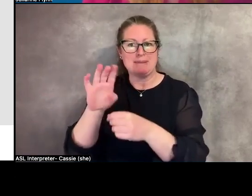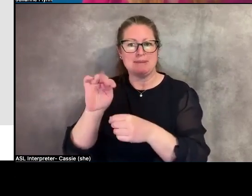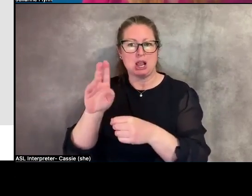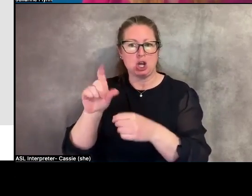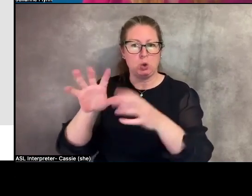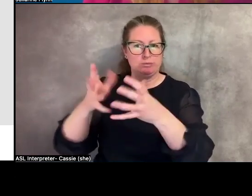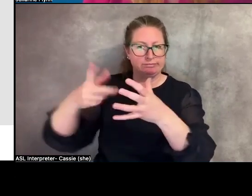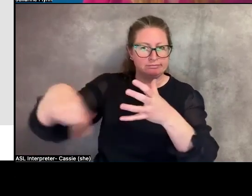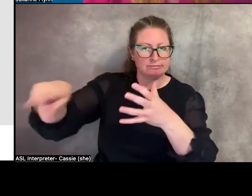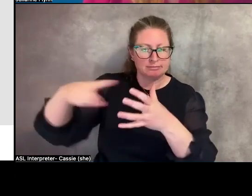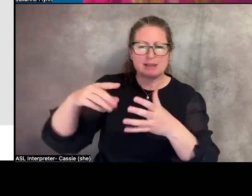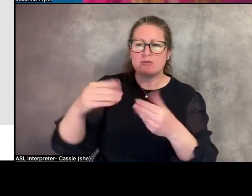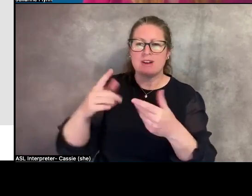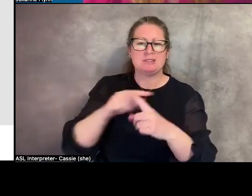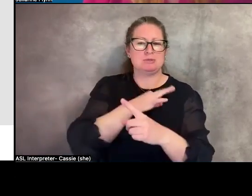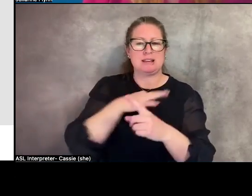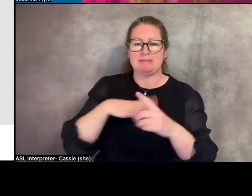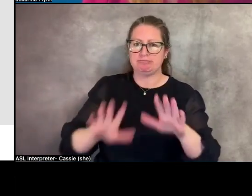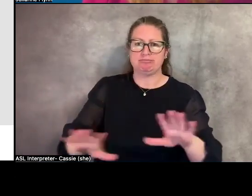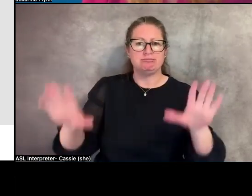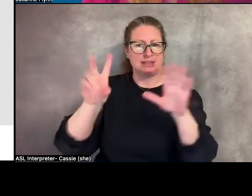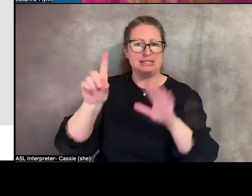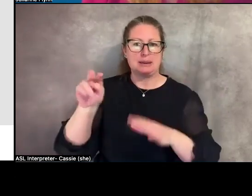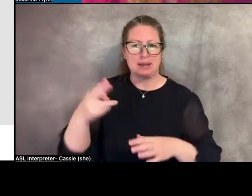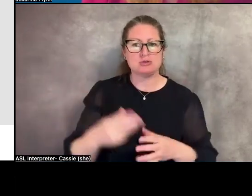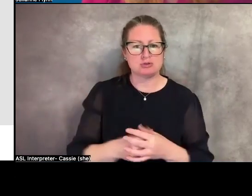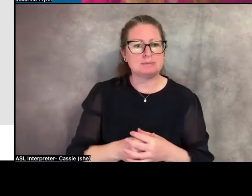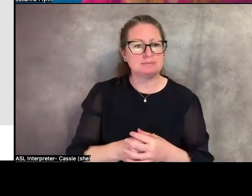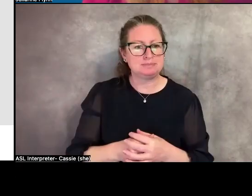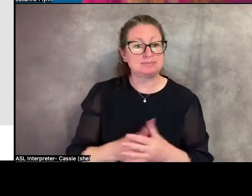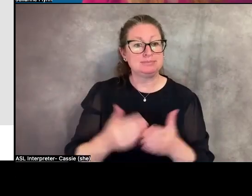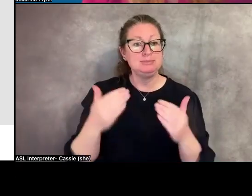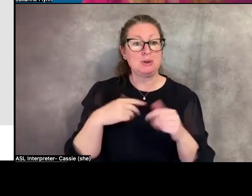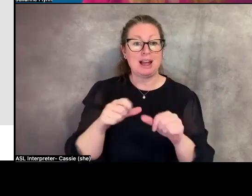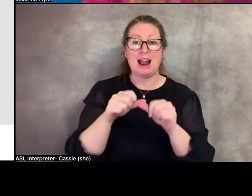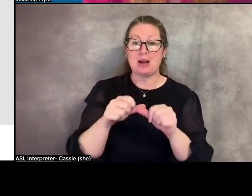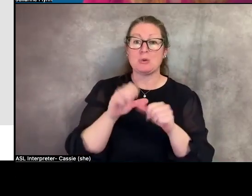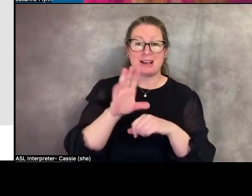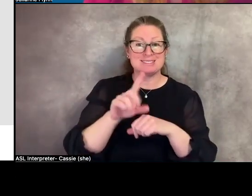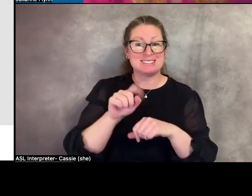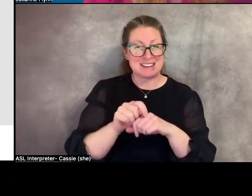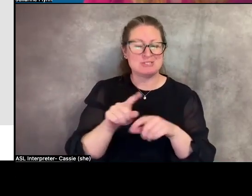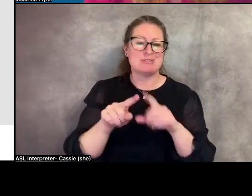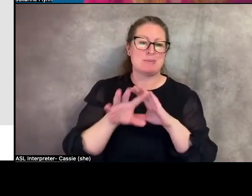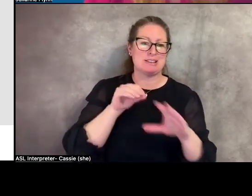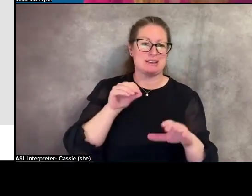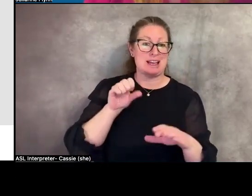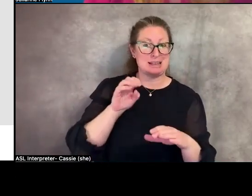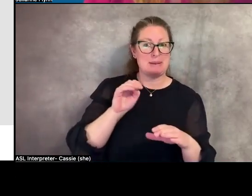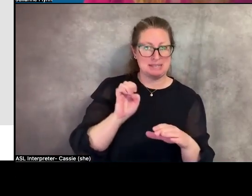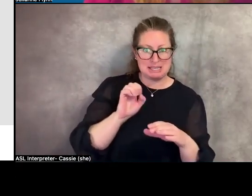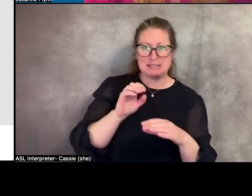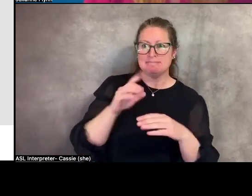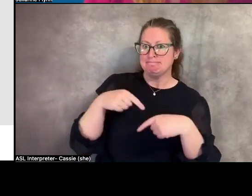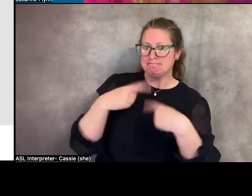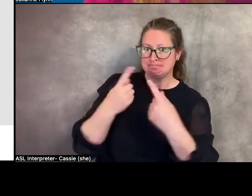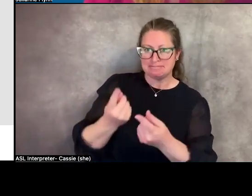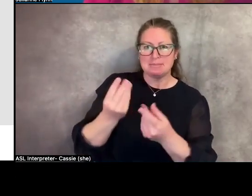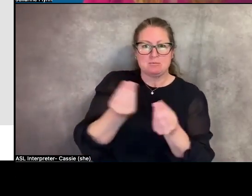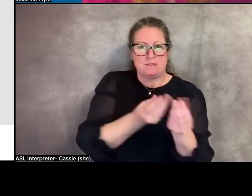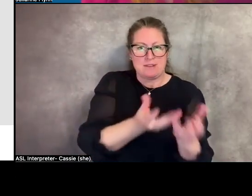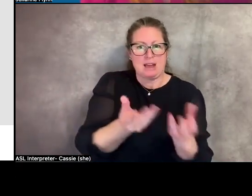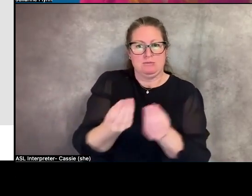provided to staff across DMH. Ongoing consultation by external subject matter experts has been provided to